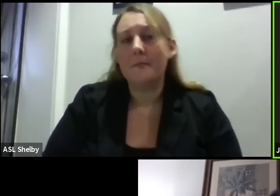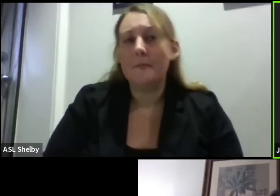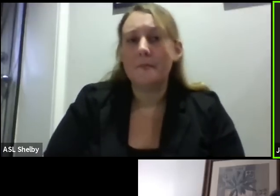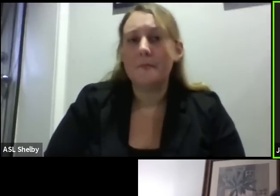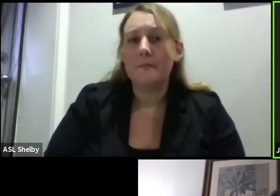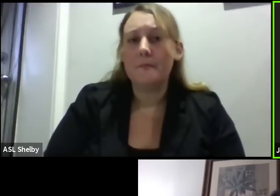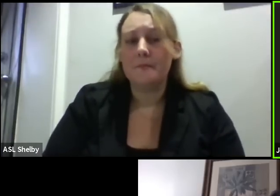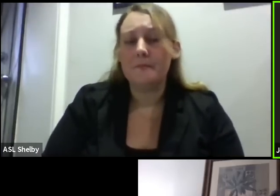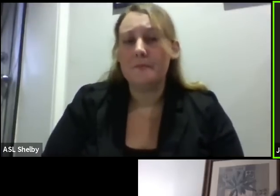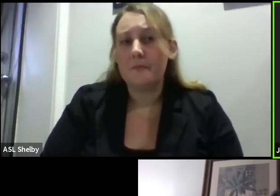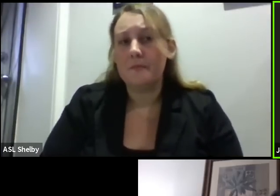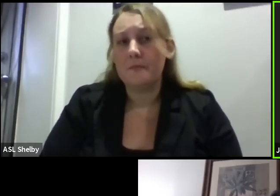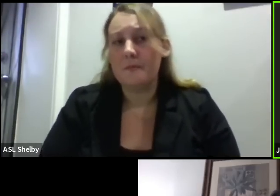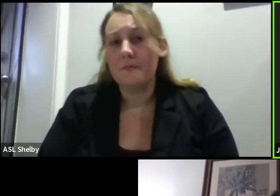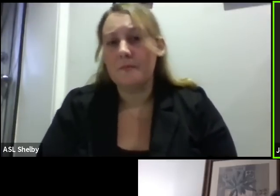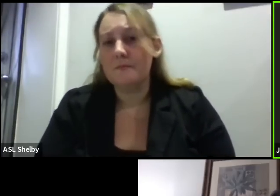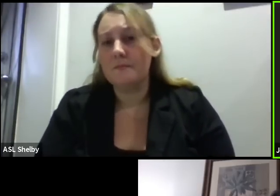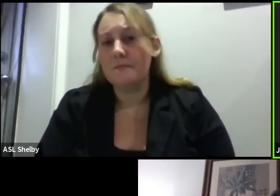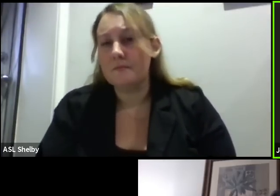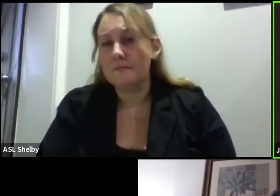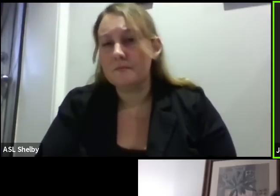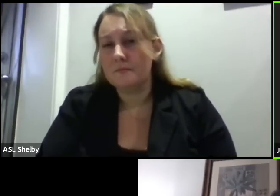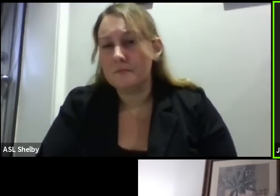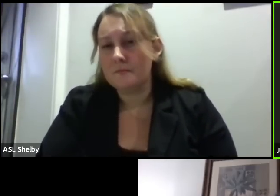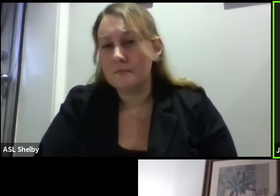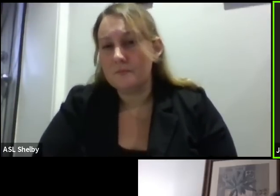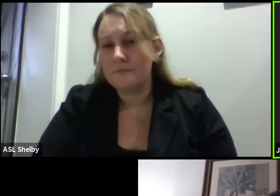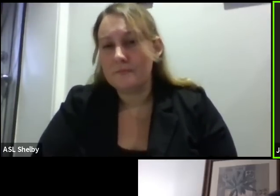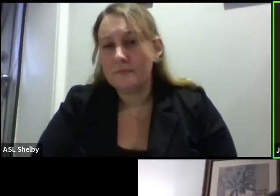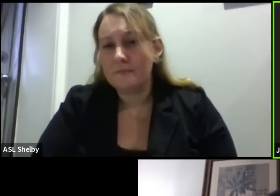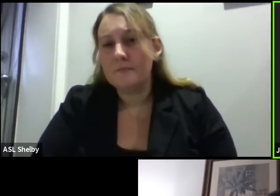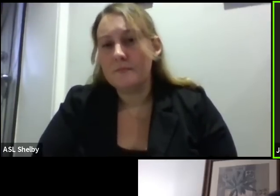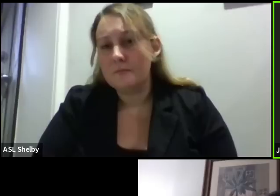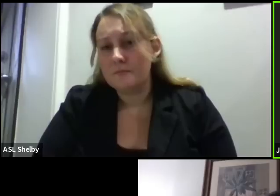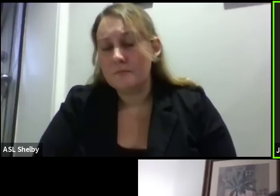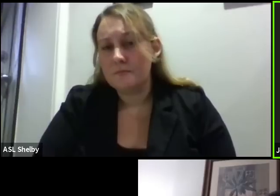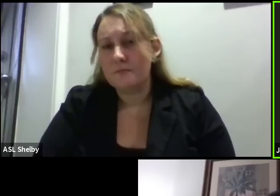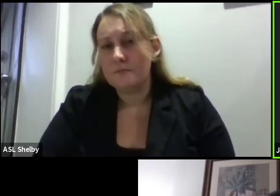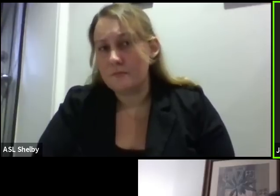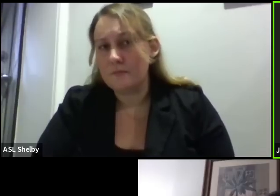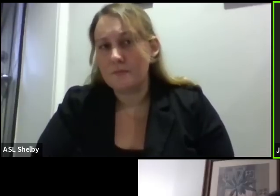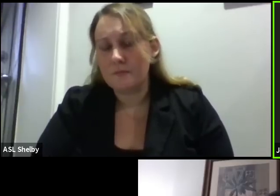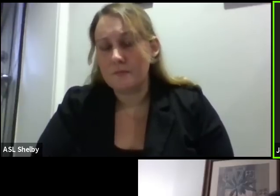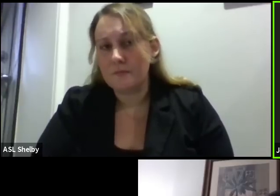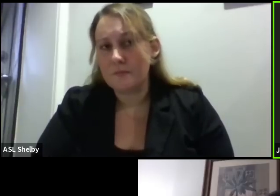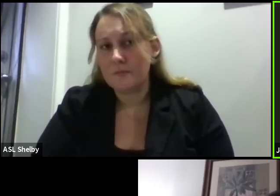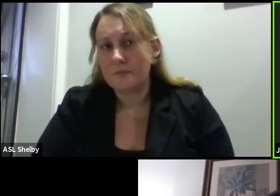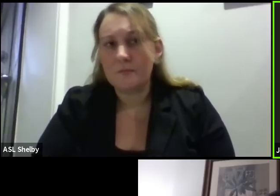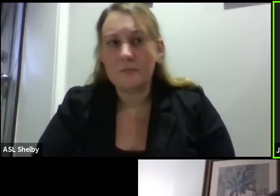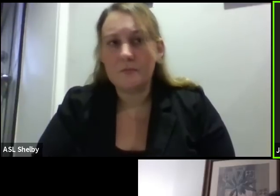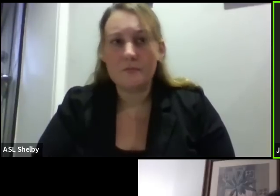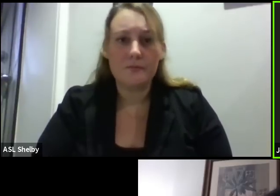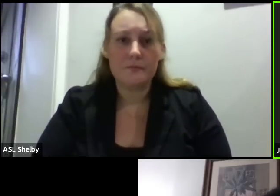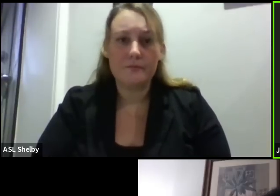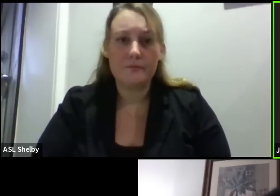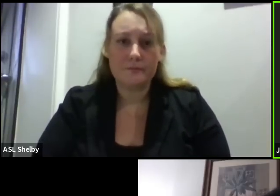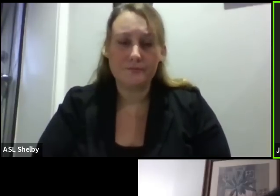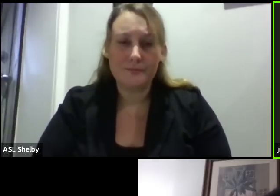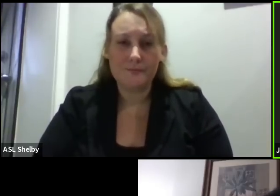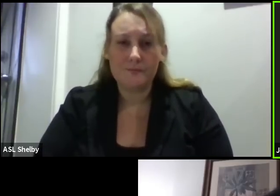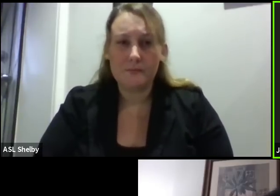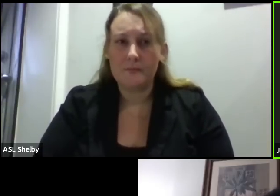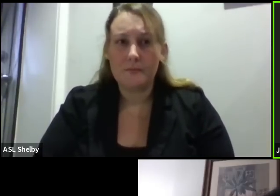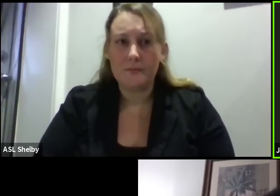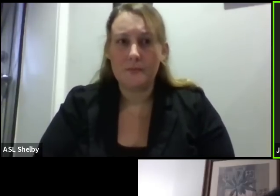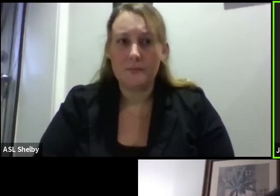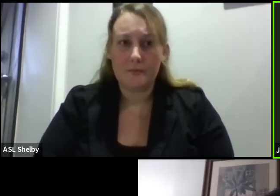Es por eso que me uno al llamado de que pasando por esta pandemia que arropa el mundo, la